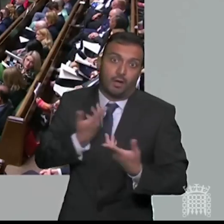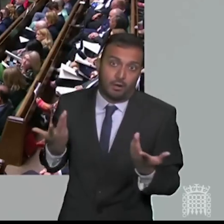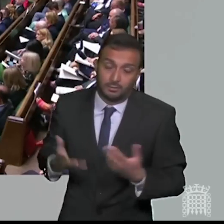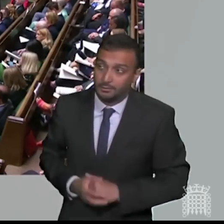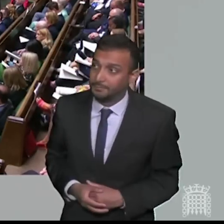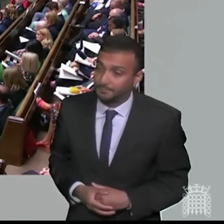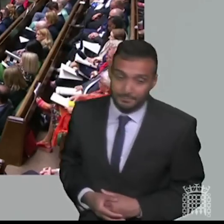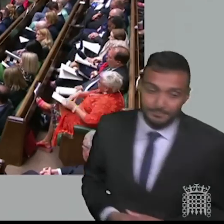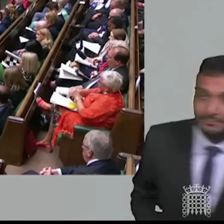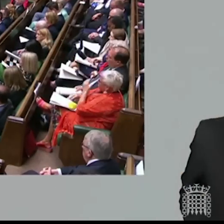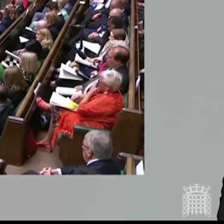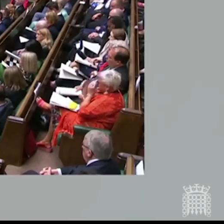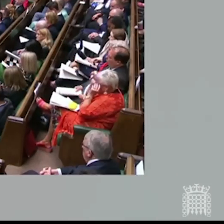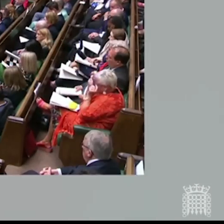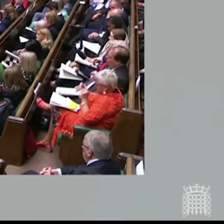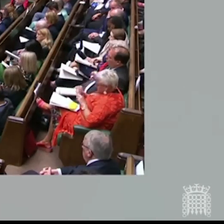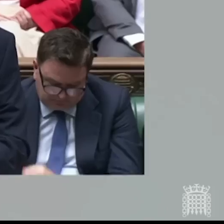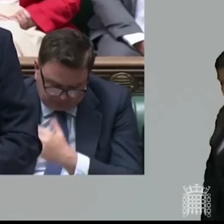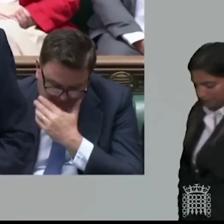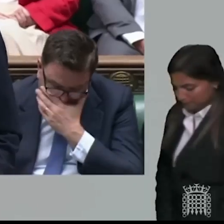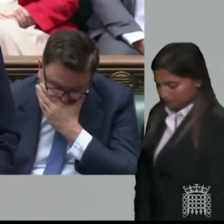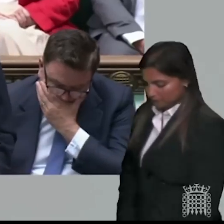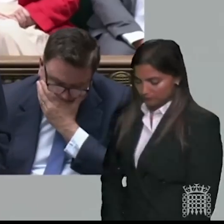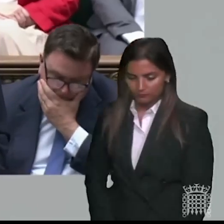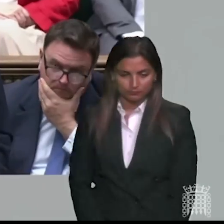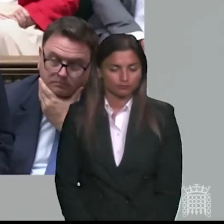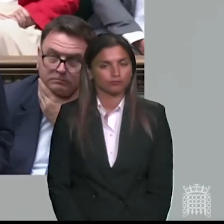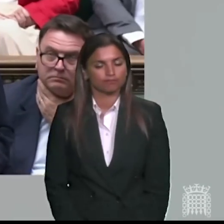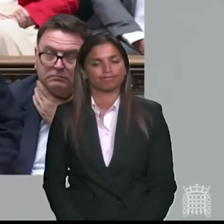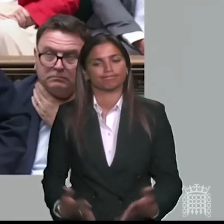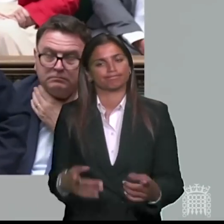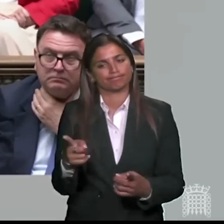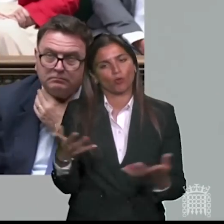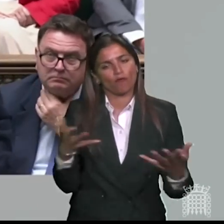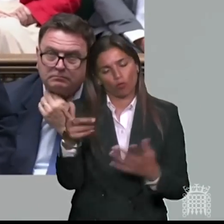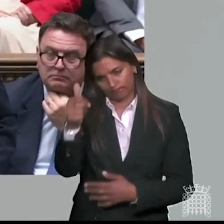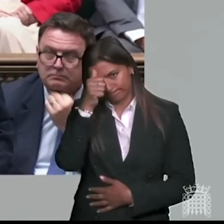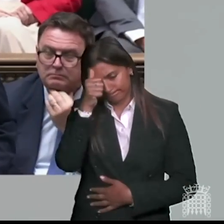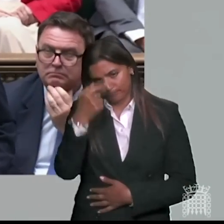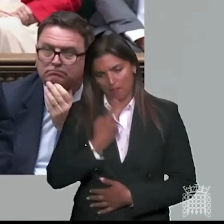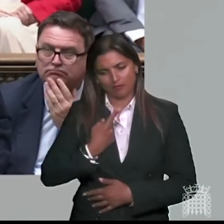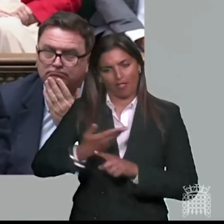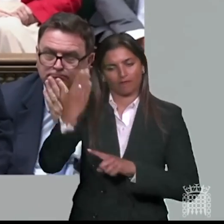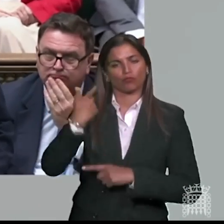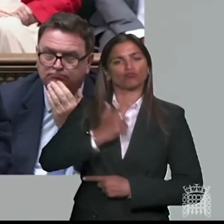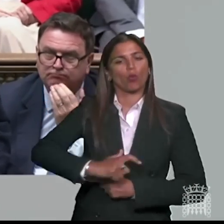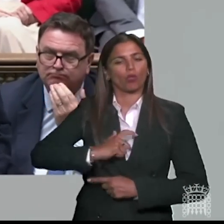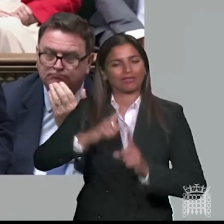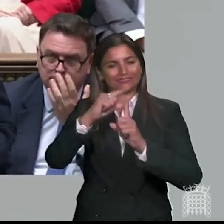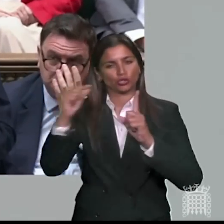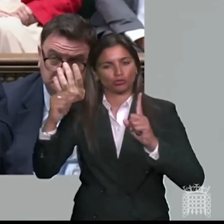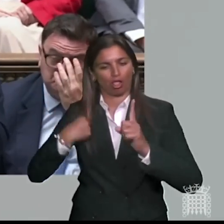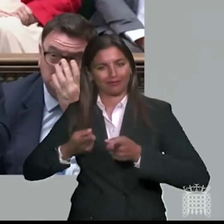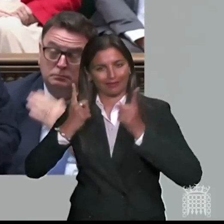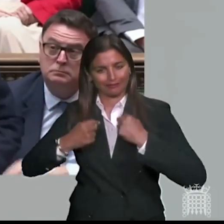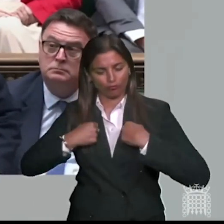Well, the Honourable Lady will know from our conversations when I was Digital Secretary that I share her concerns about gambling inducements,